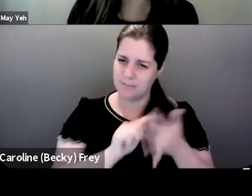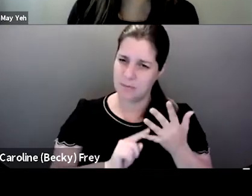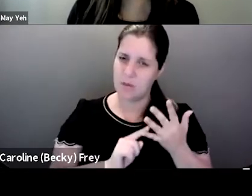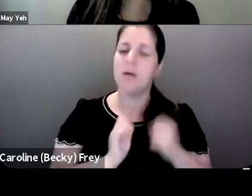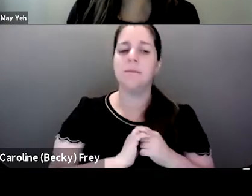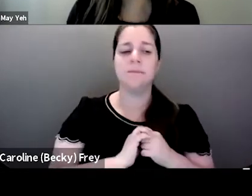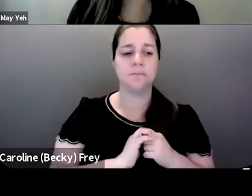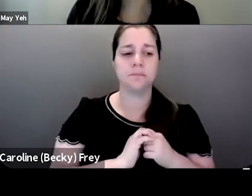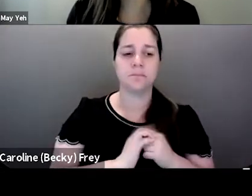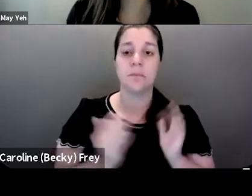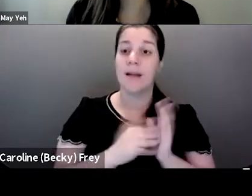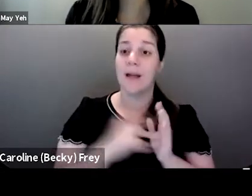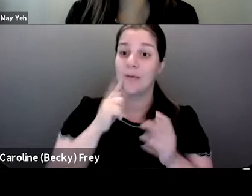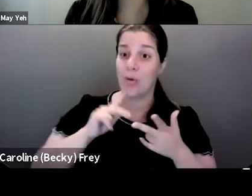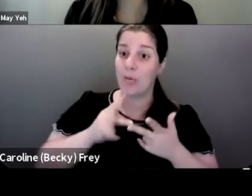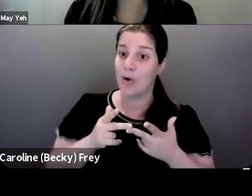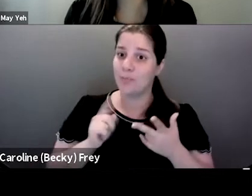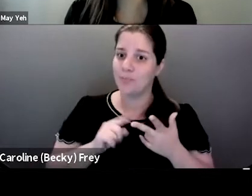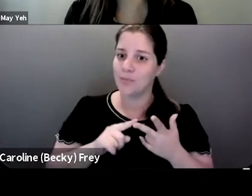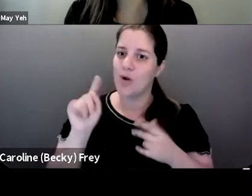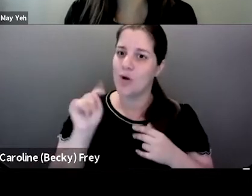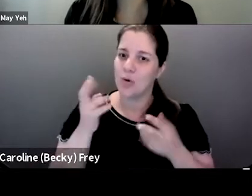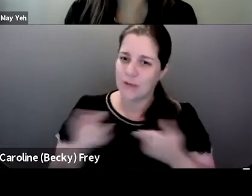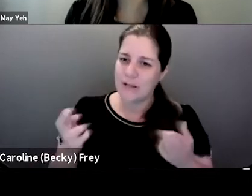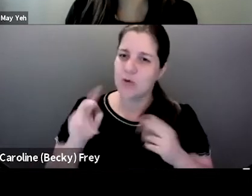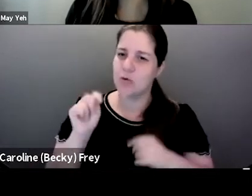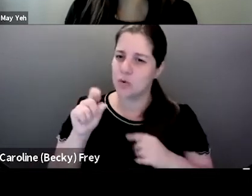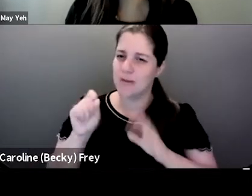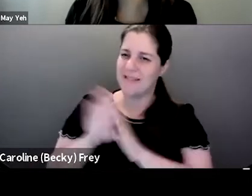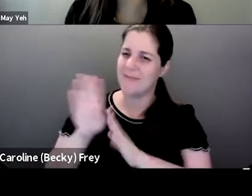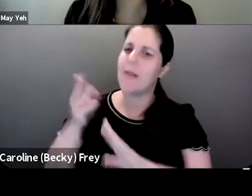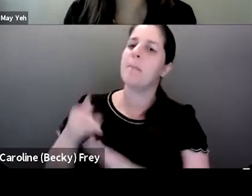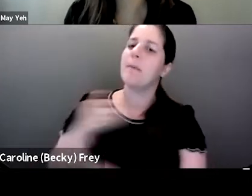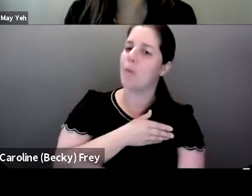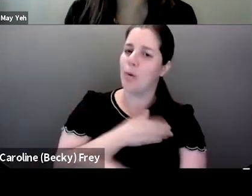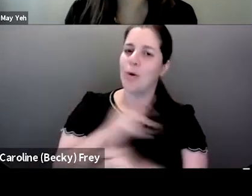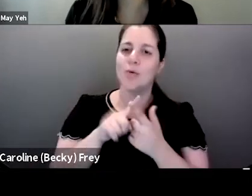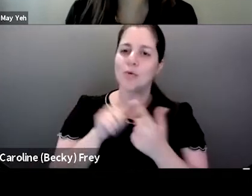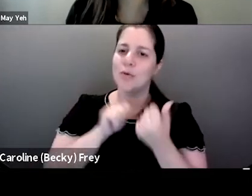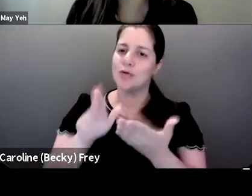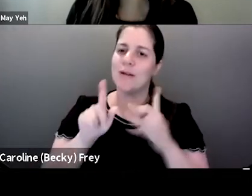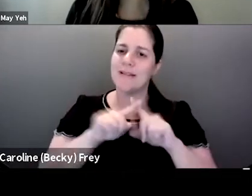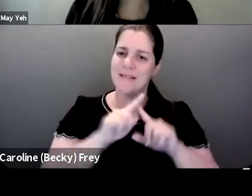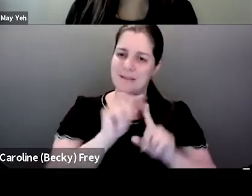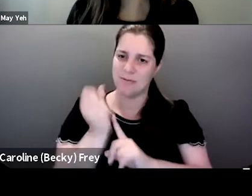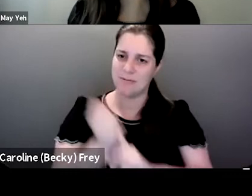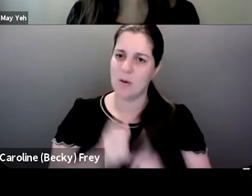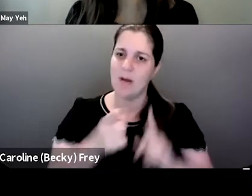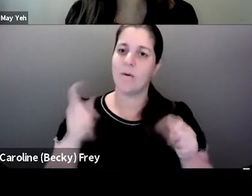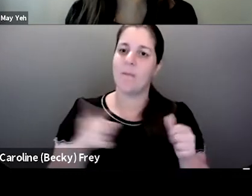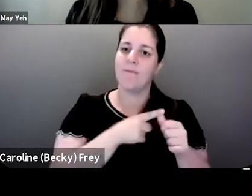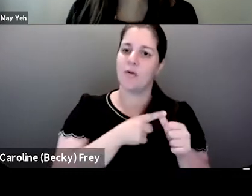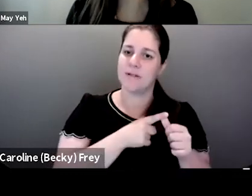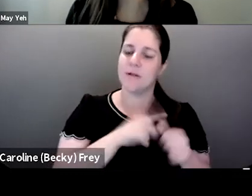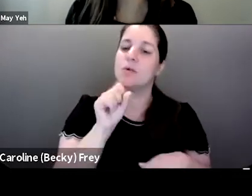dimensions. In the third step, tools or adaptations are developed beforehand that would address the dimensions or factors identified in the first step. For example, one